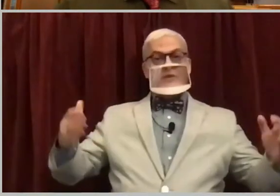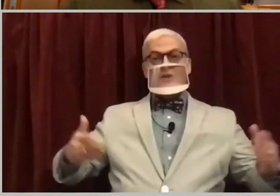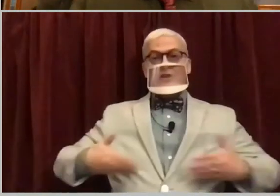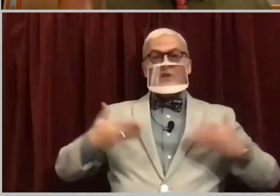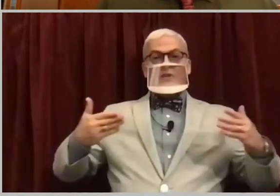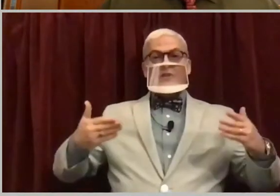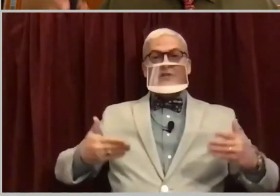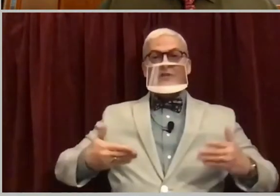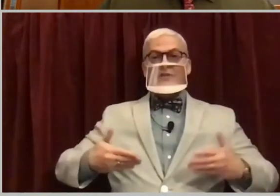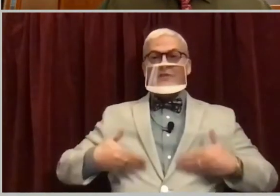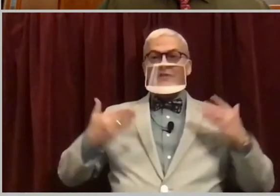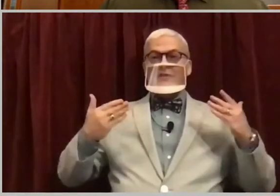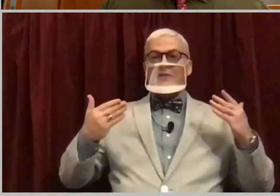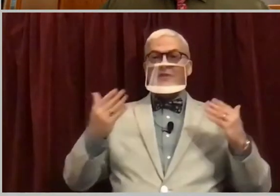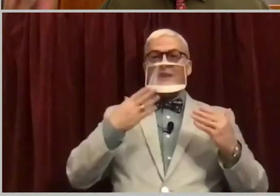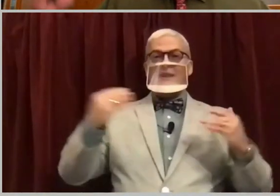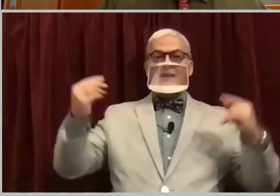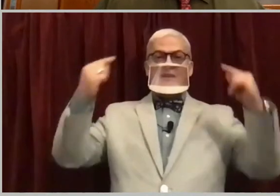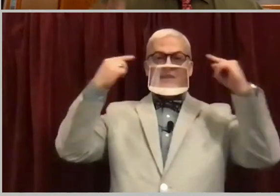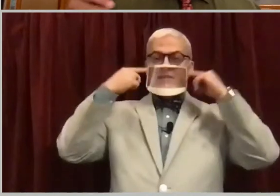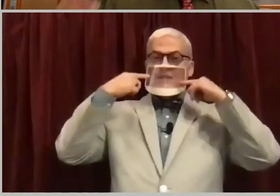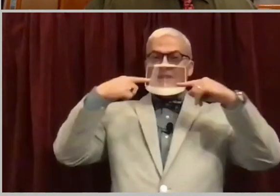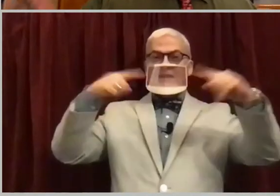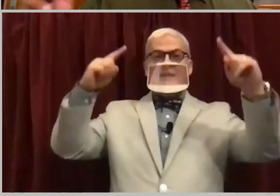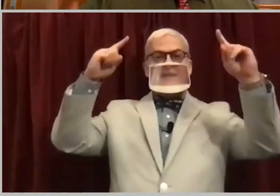faithful, joyful and